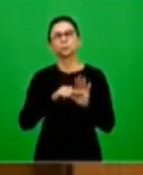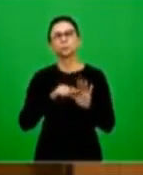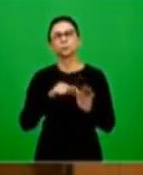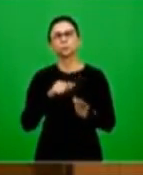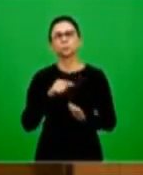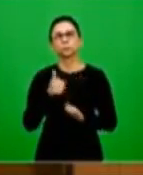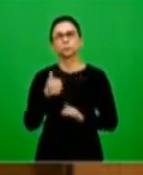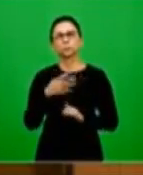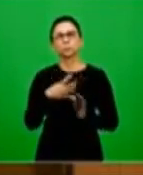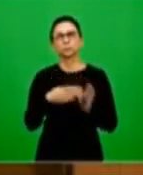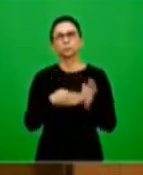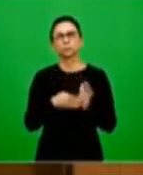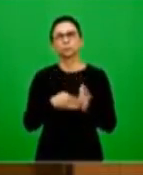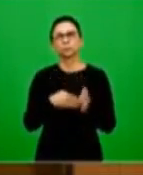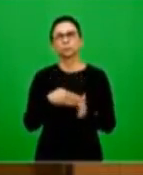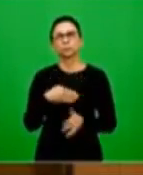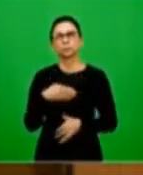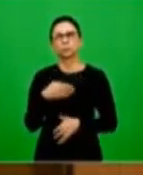Hebrews 4.